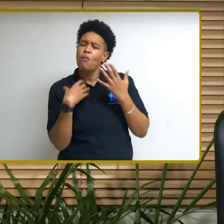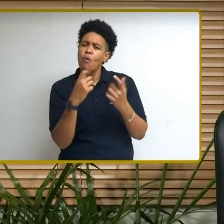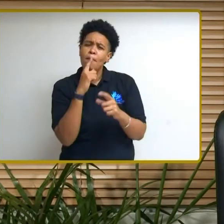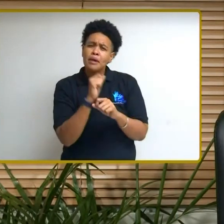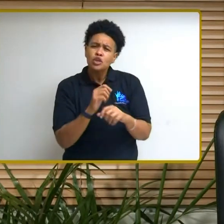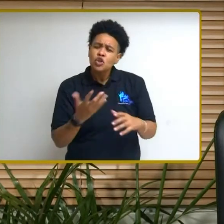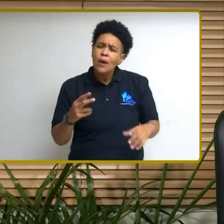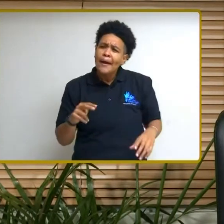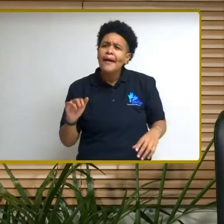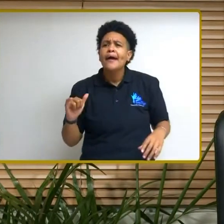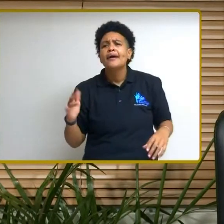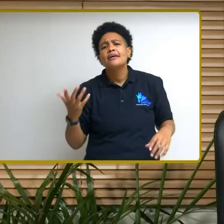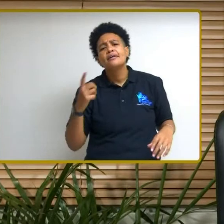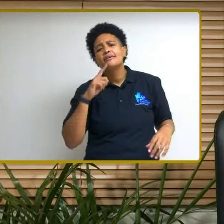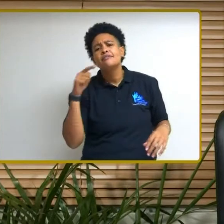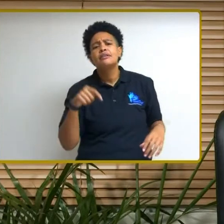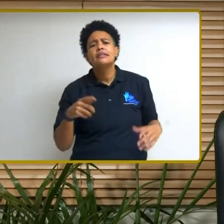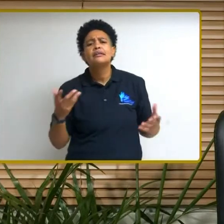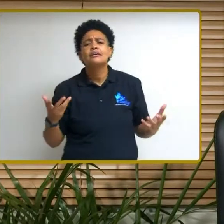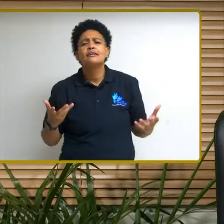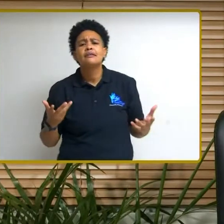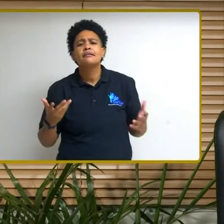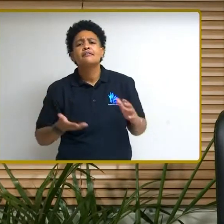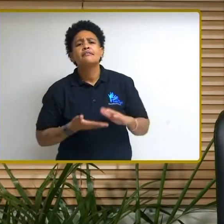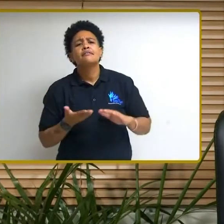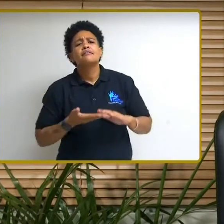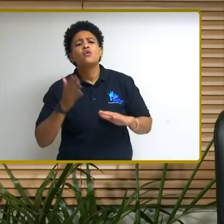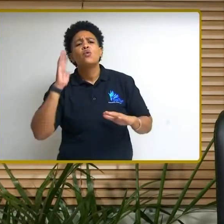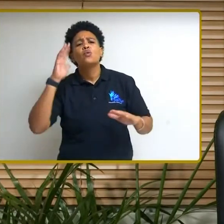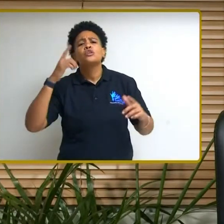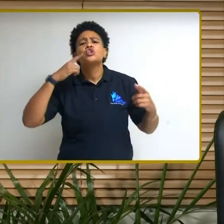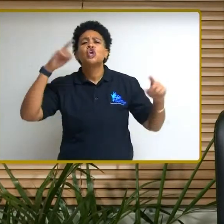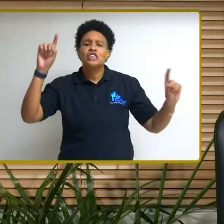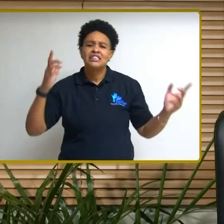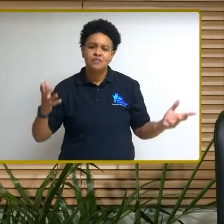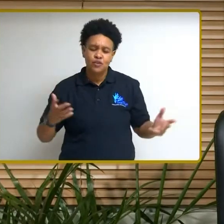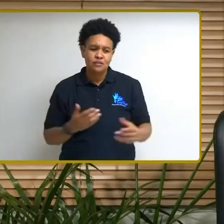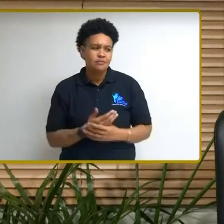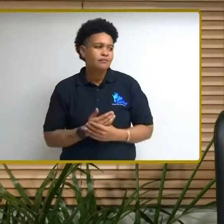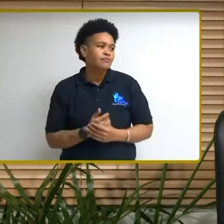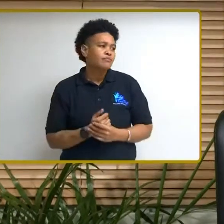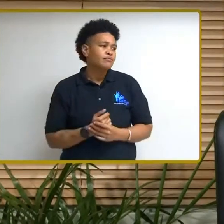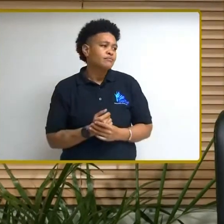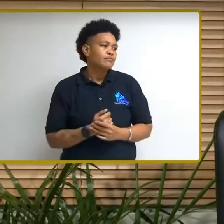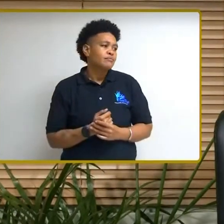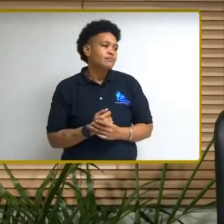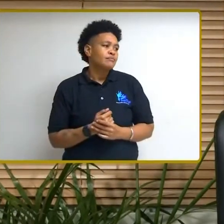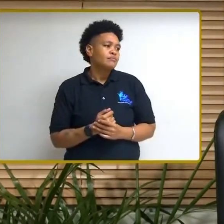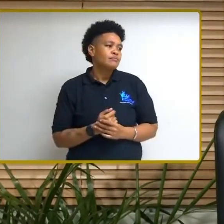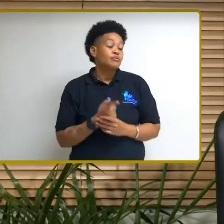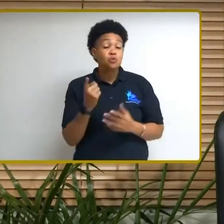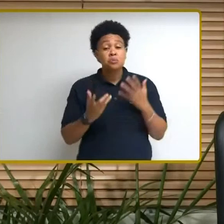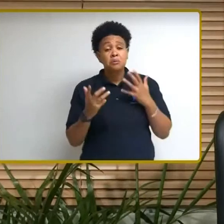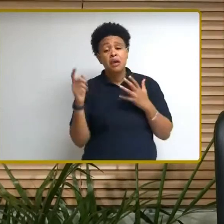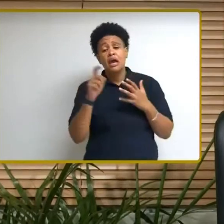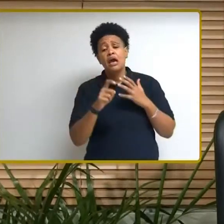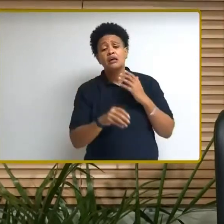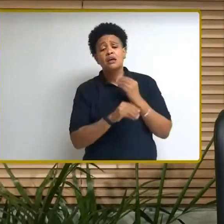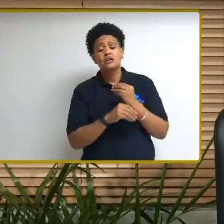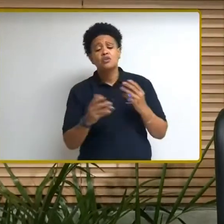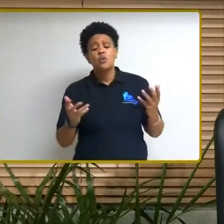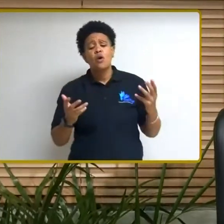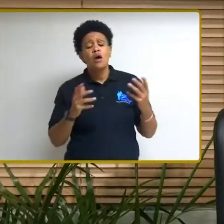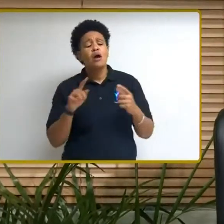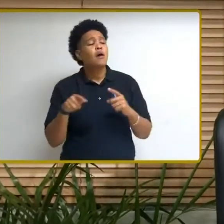ensure that it is going to be successful. Now, you may also ask the question about